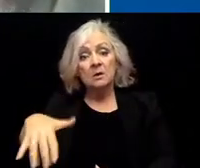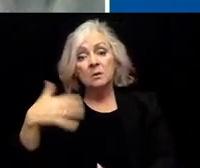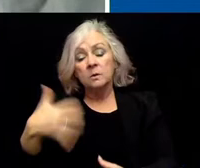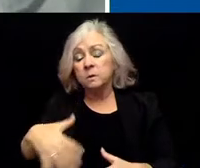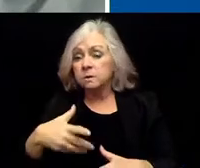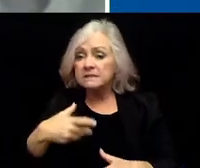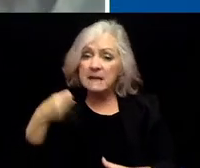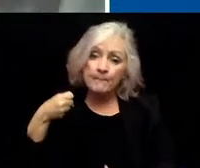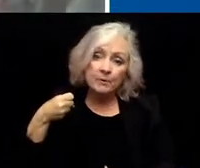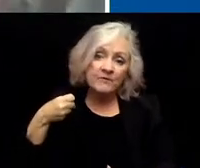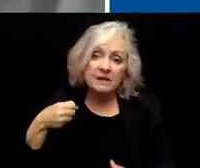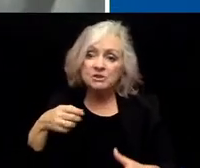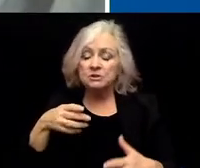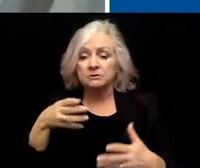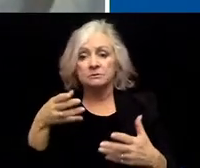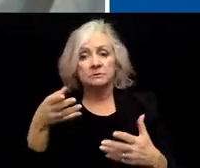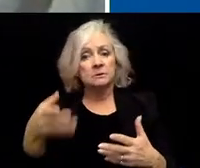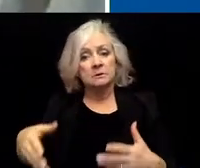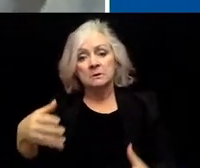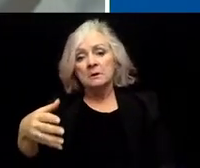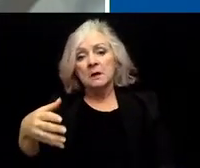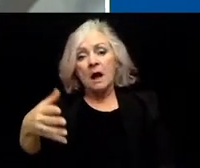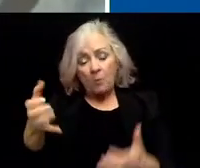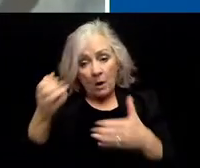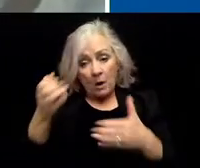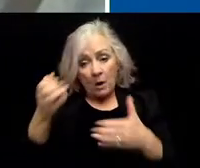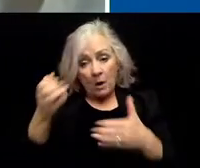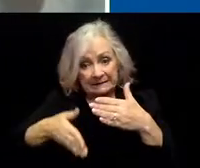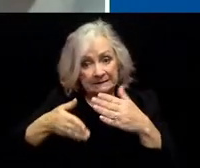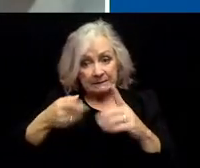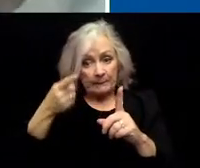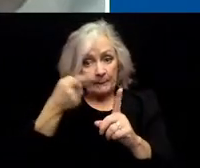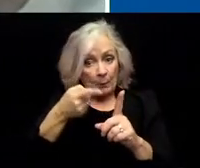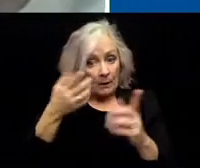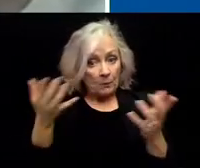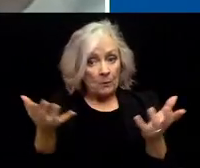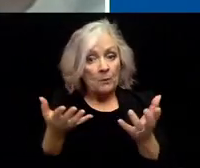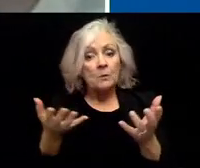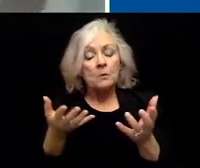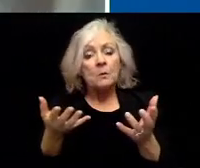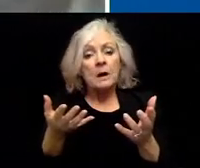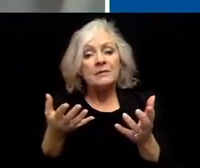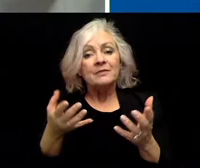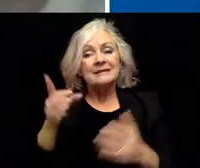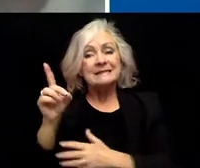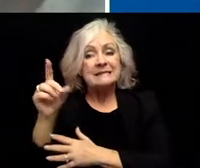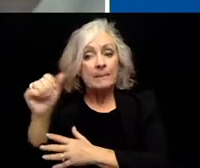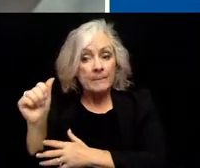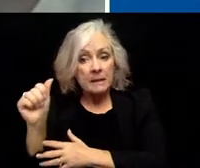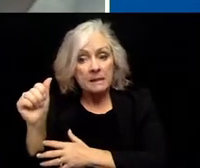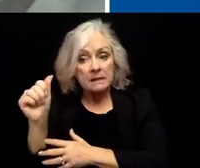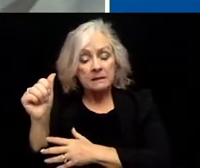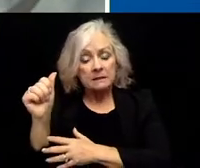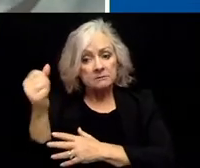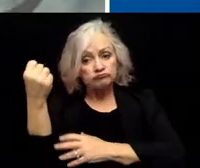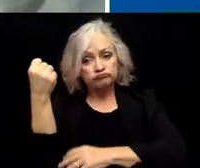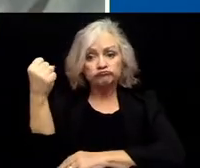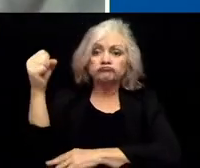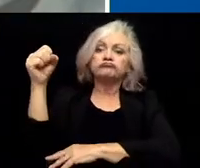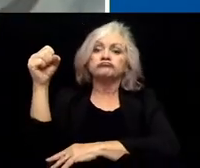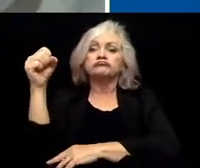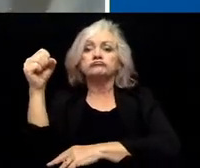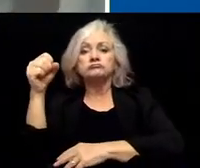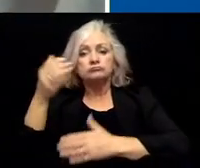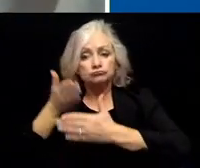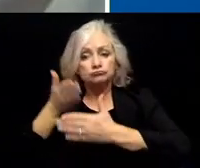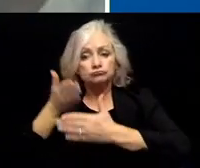So I want to end by saying, The disability movement has been profoundly successful in